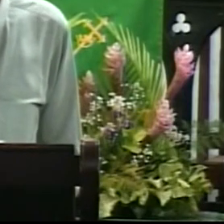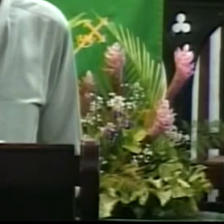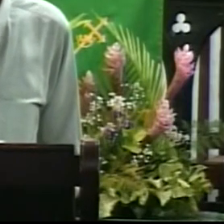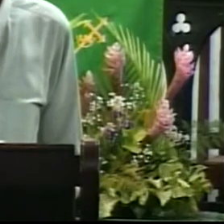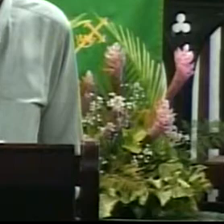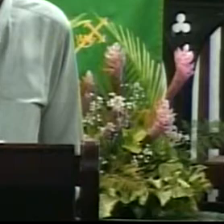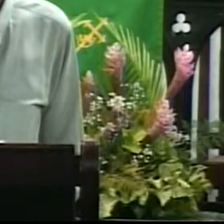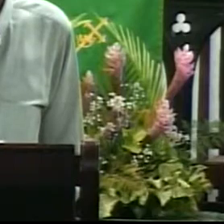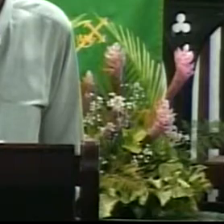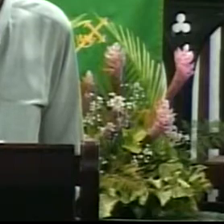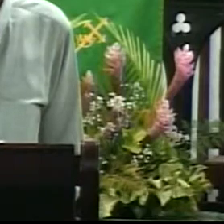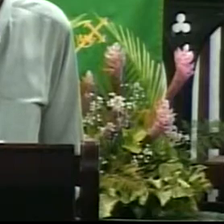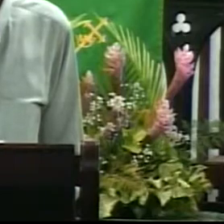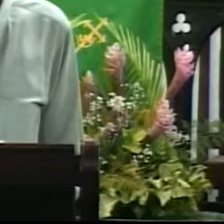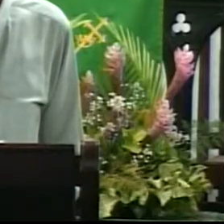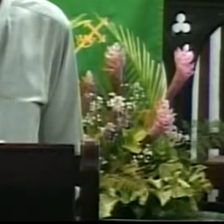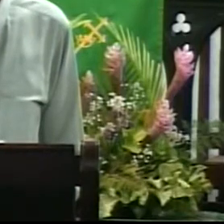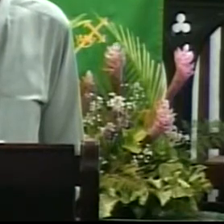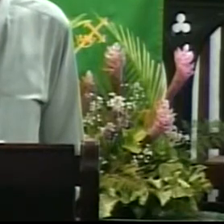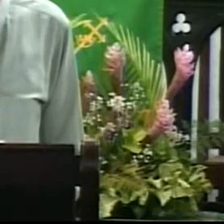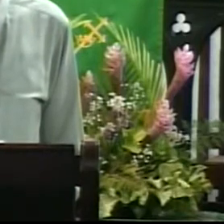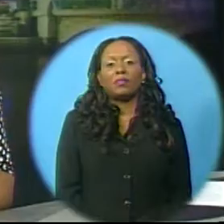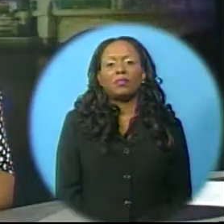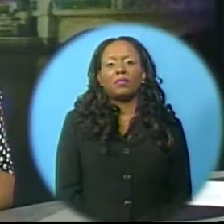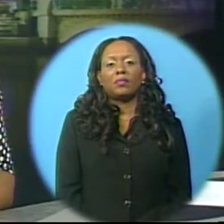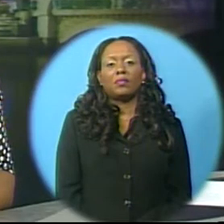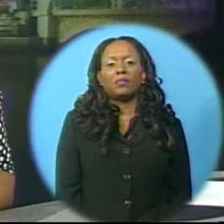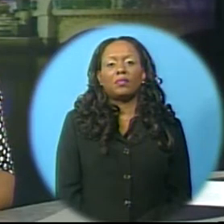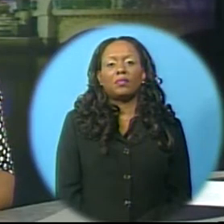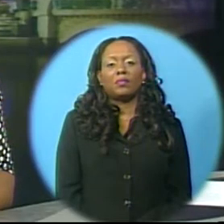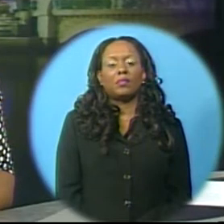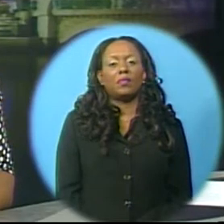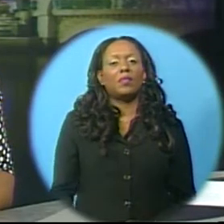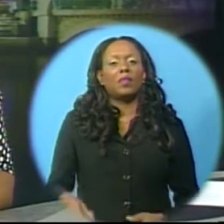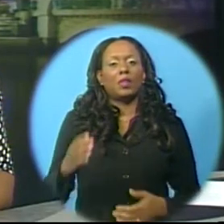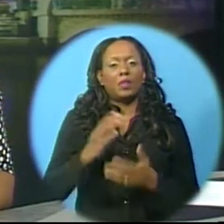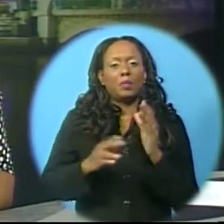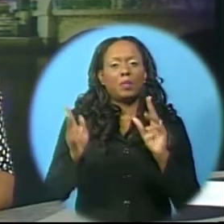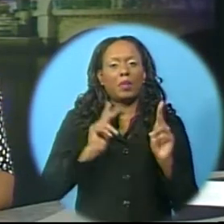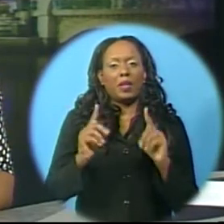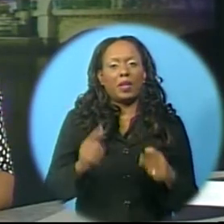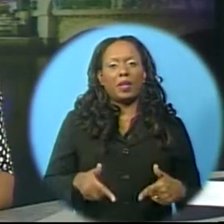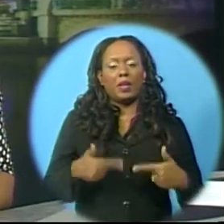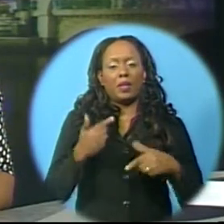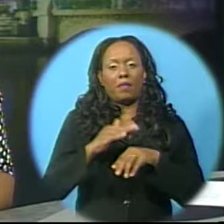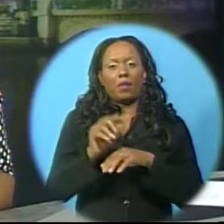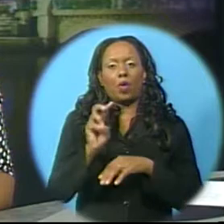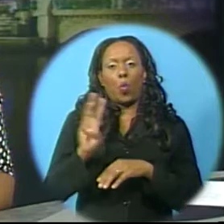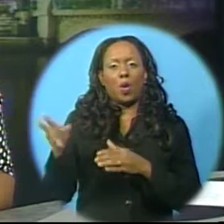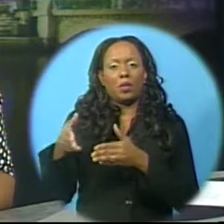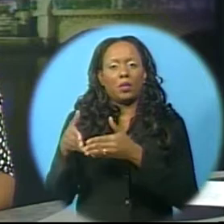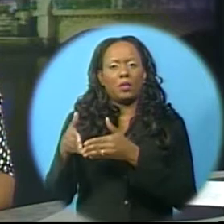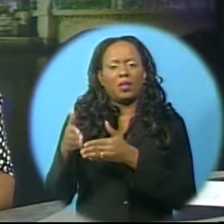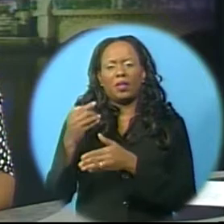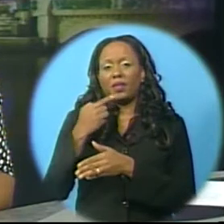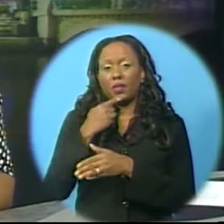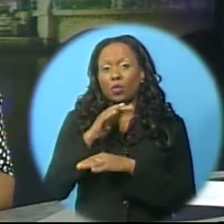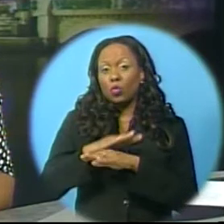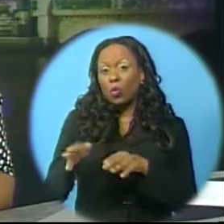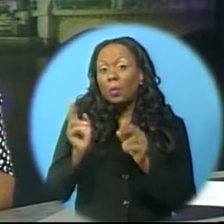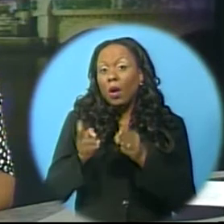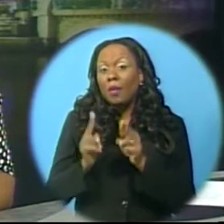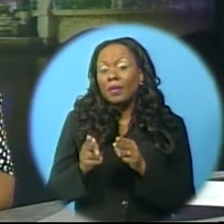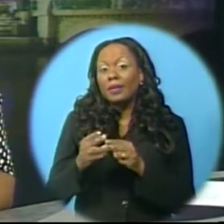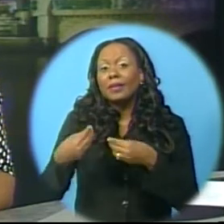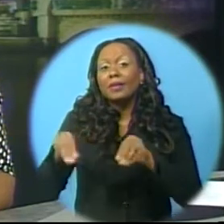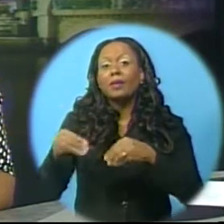smaller areas of land. And for people living on the West Coast, Mr. St. Hill says, don't be in a hurry to sell